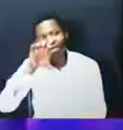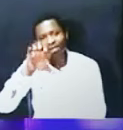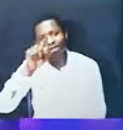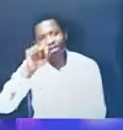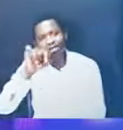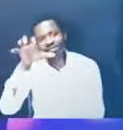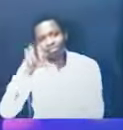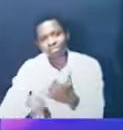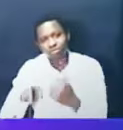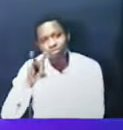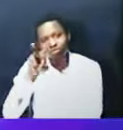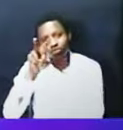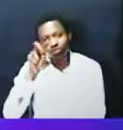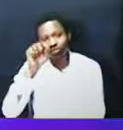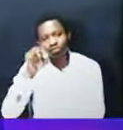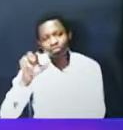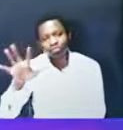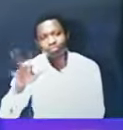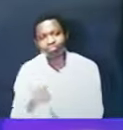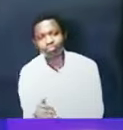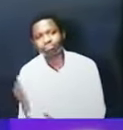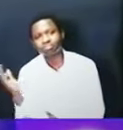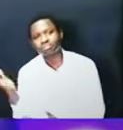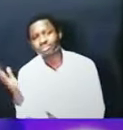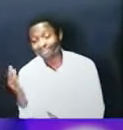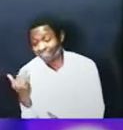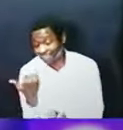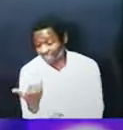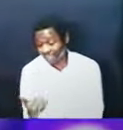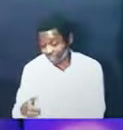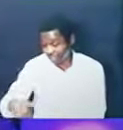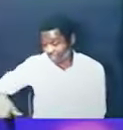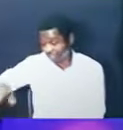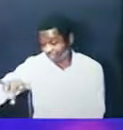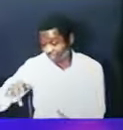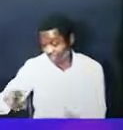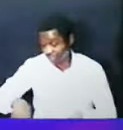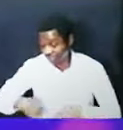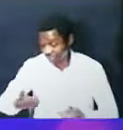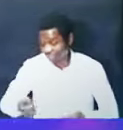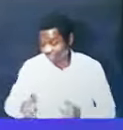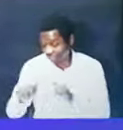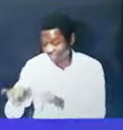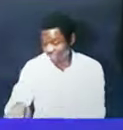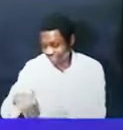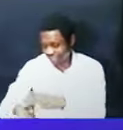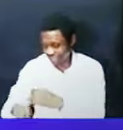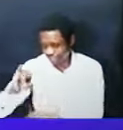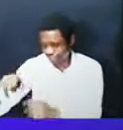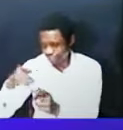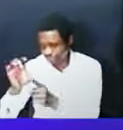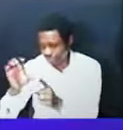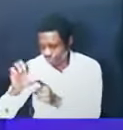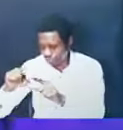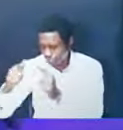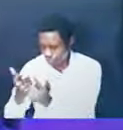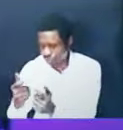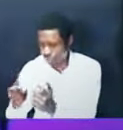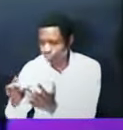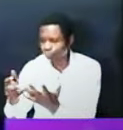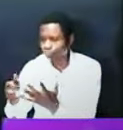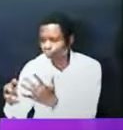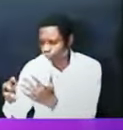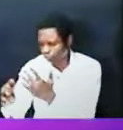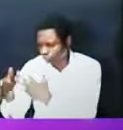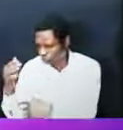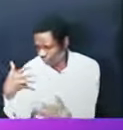together? Now, there were staying in Jerusalem God-fearing Jews from every nation under heaven.